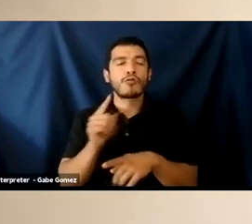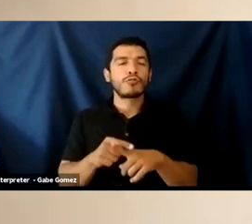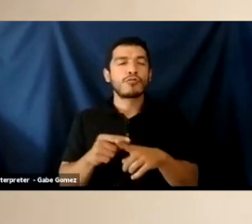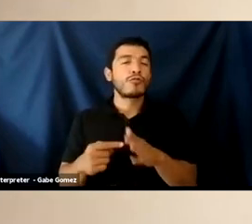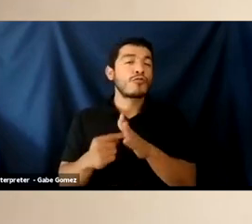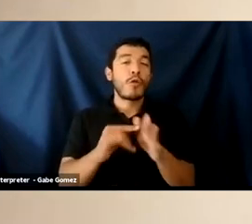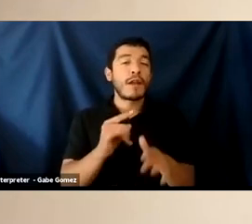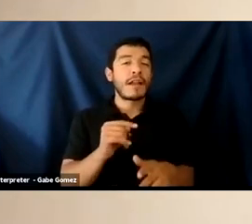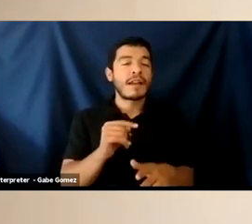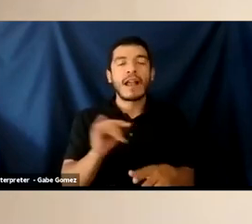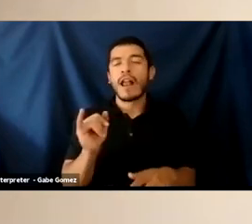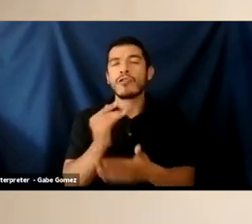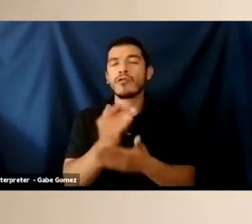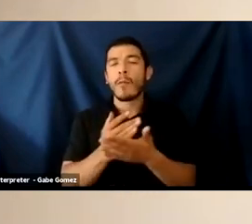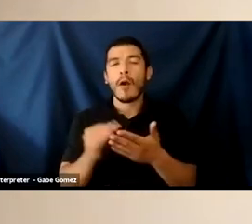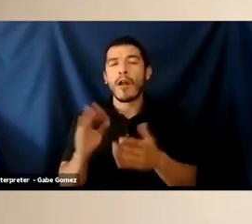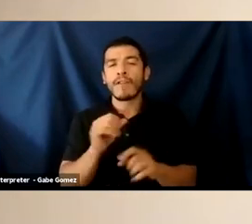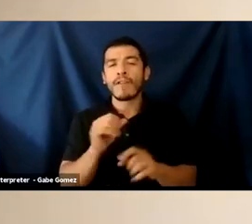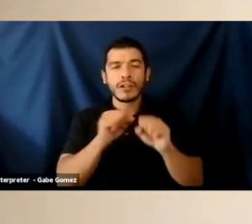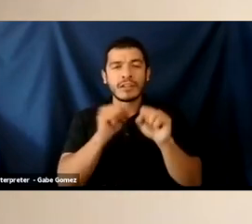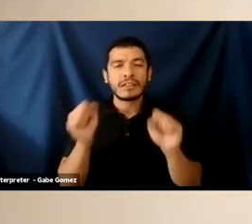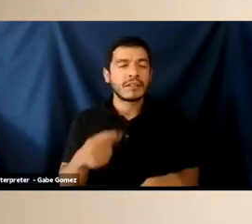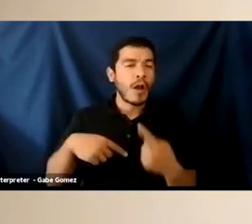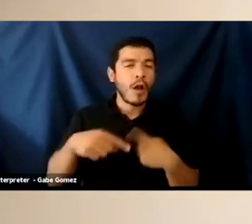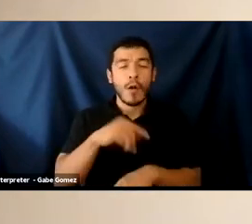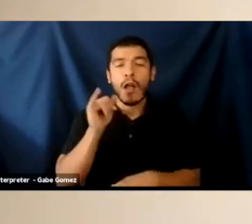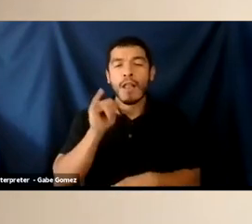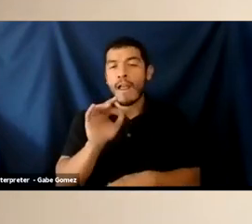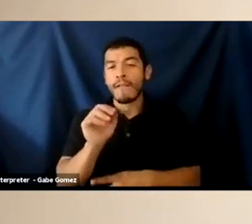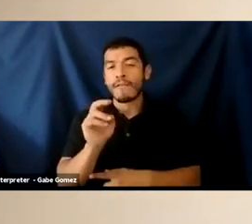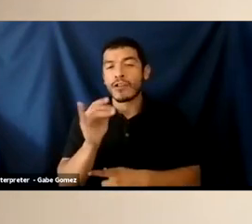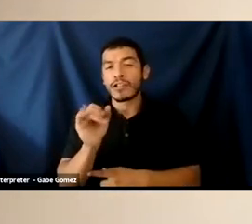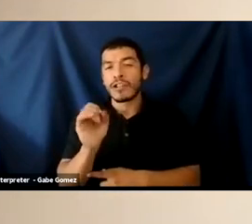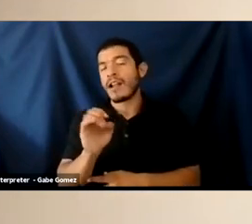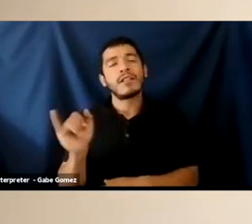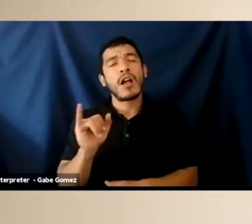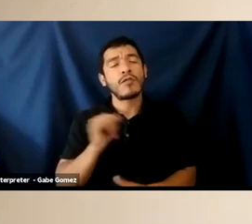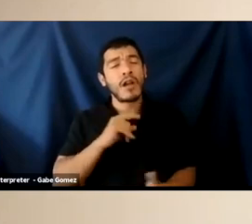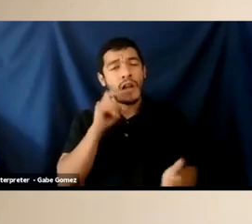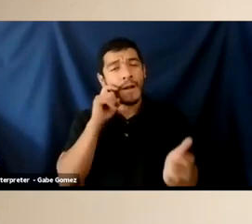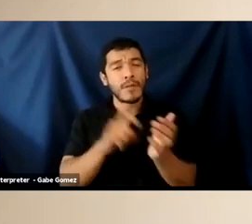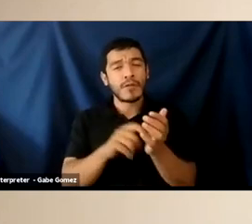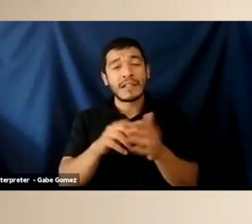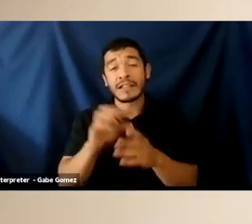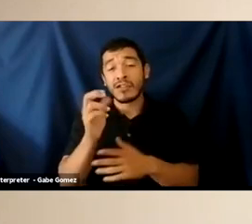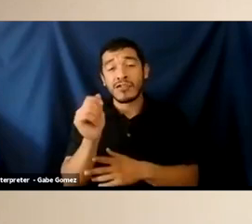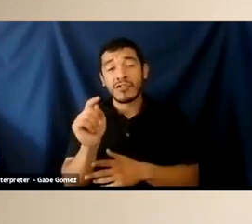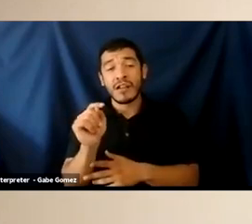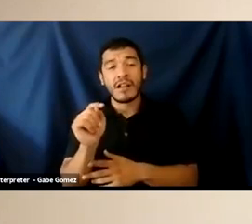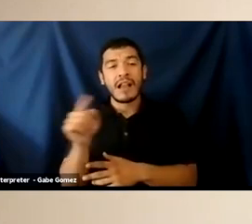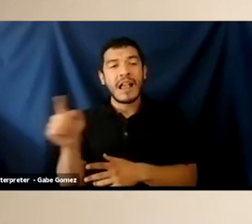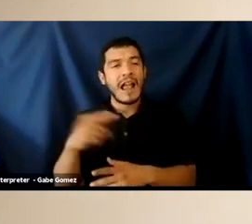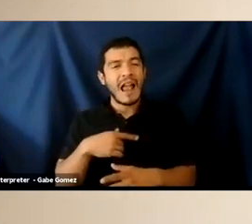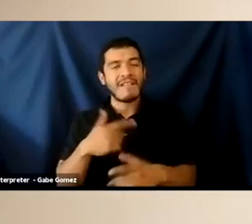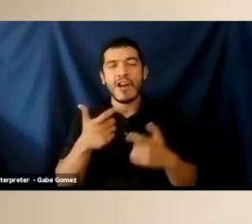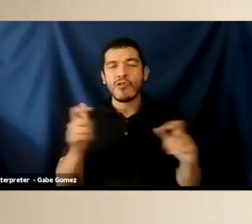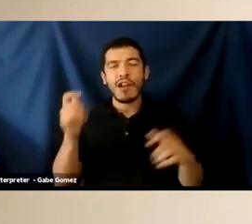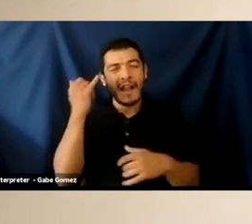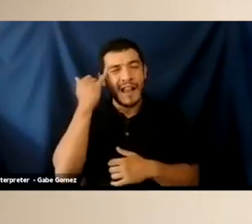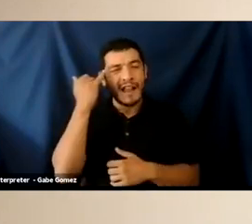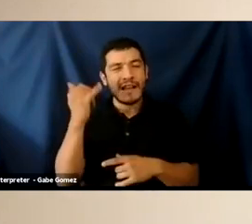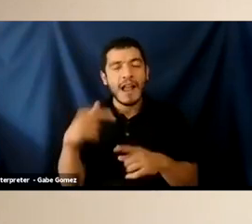of the ecosystem around those franchises. And I'm noticing in the chat that there's a great idea about